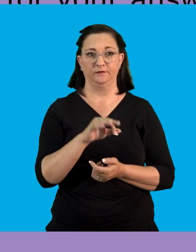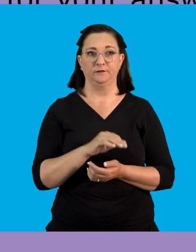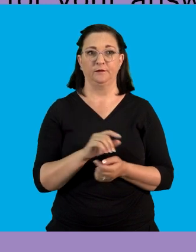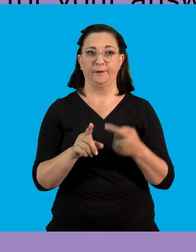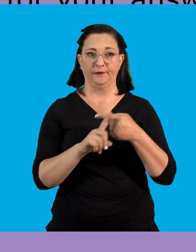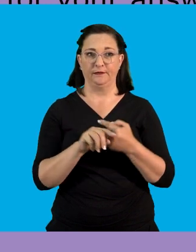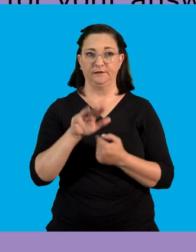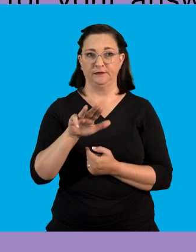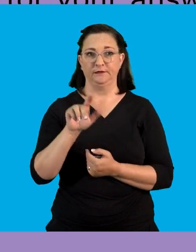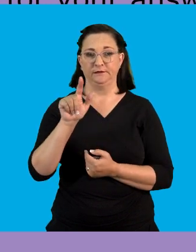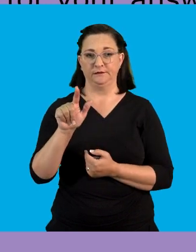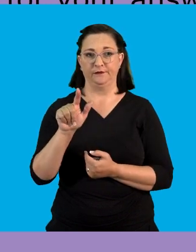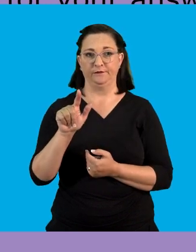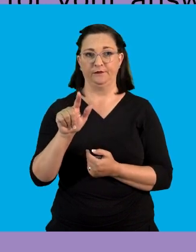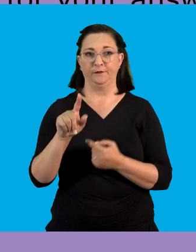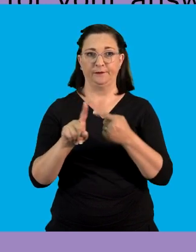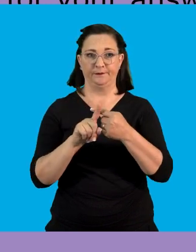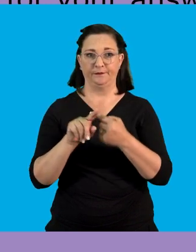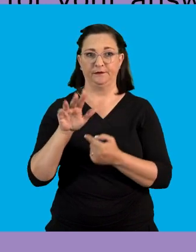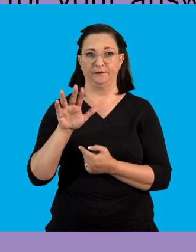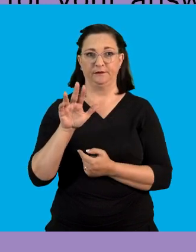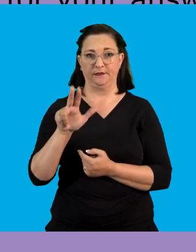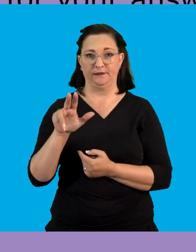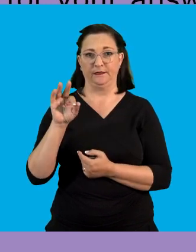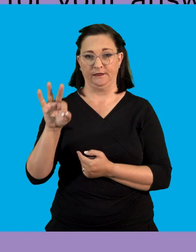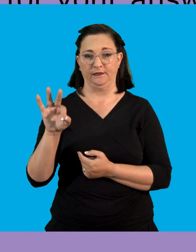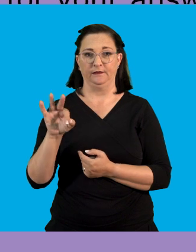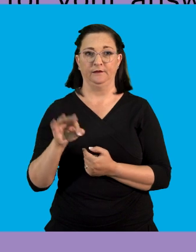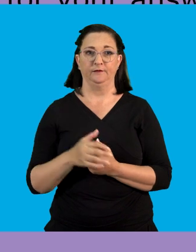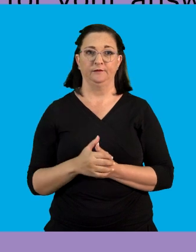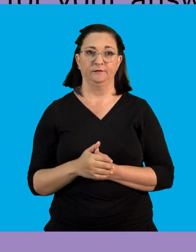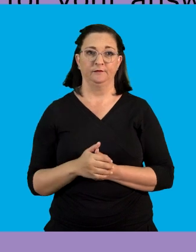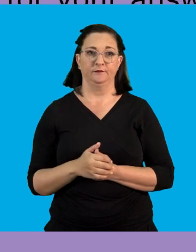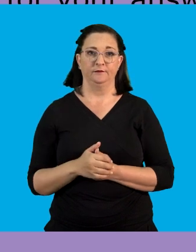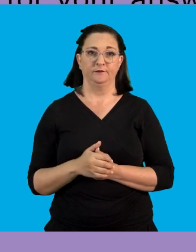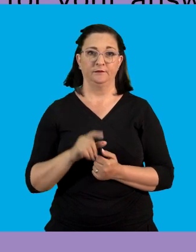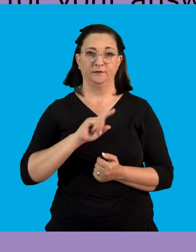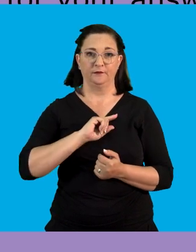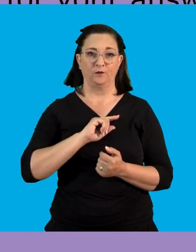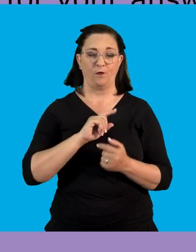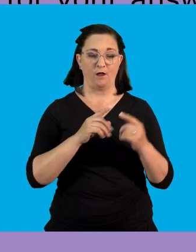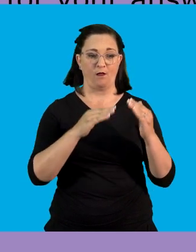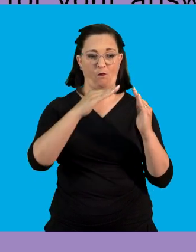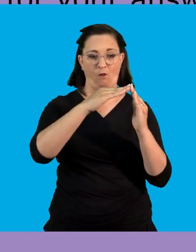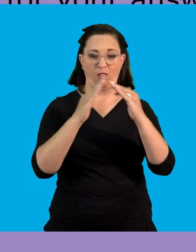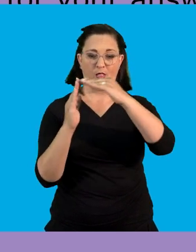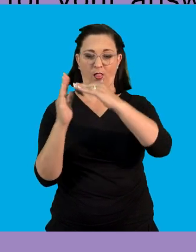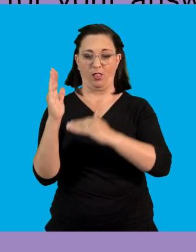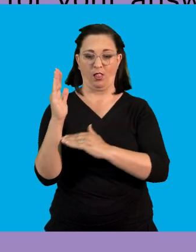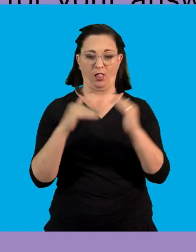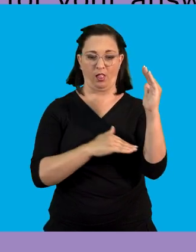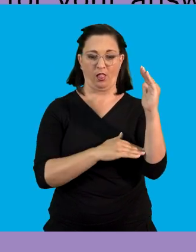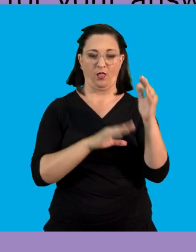83 degrees plus 97 degrees plus 83 degrees. This is the sum of all the angles